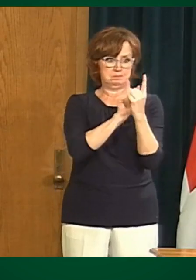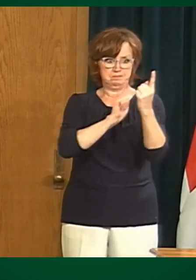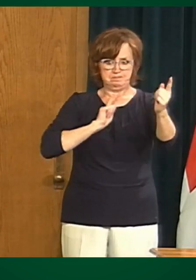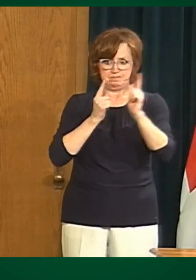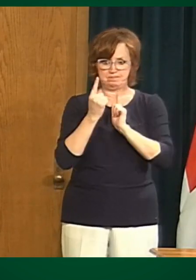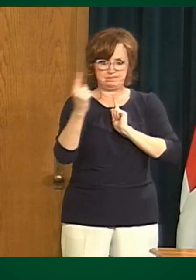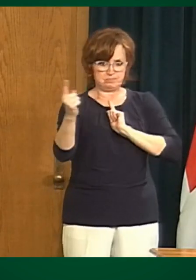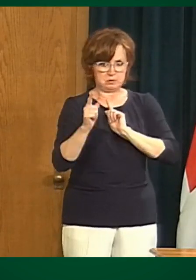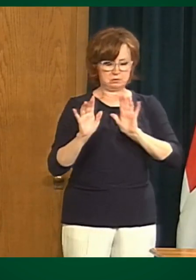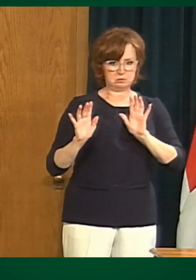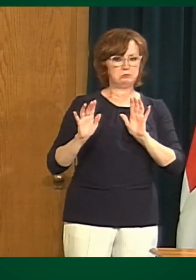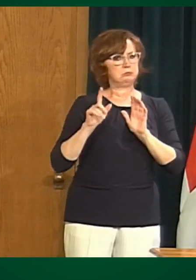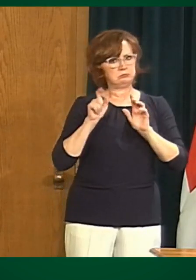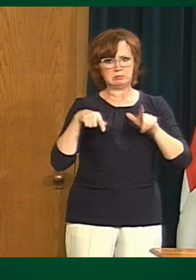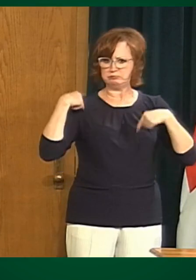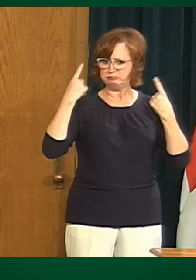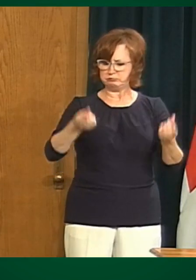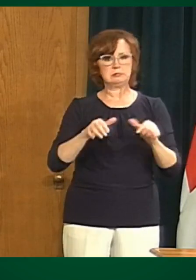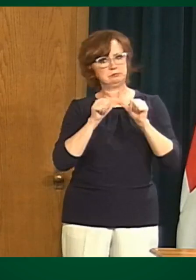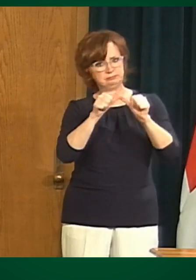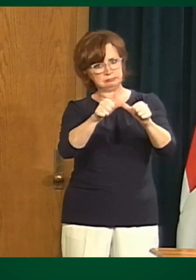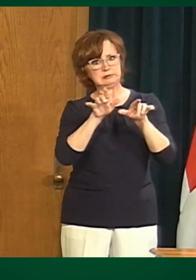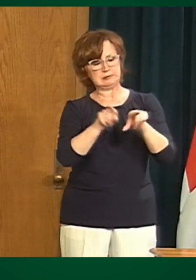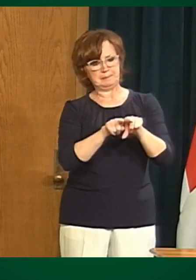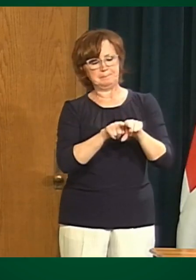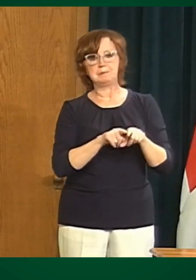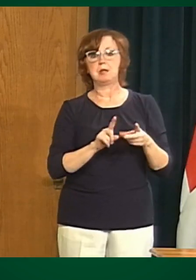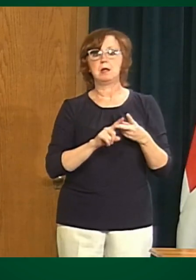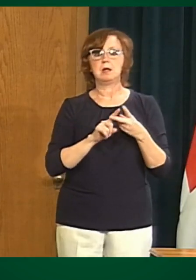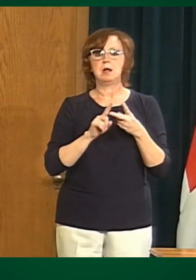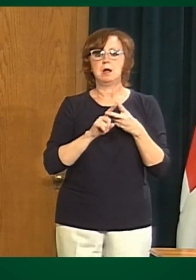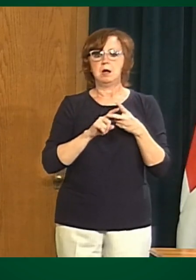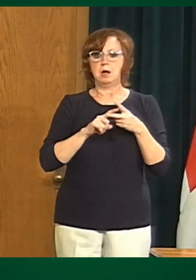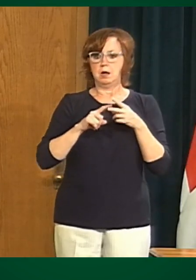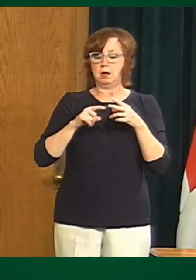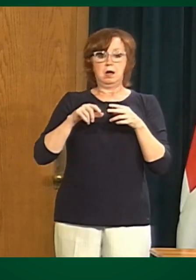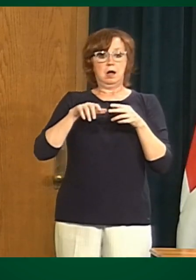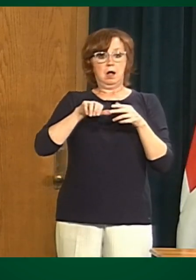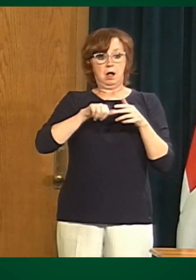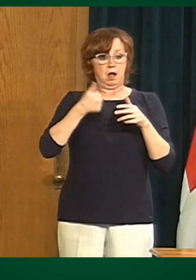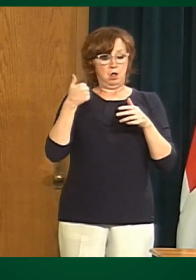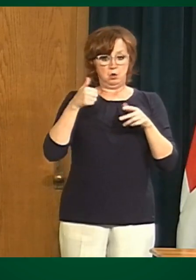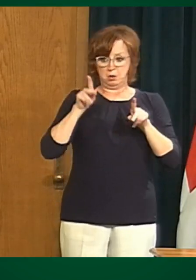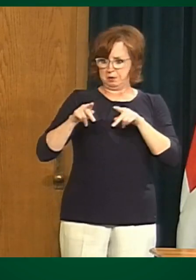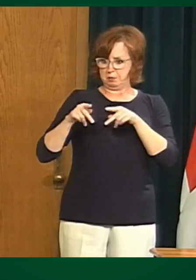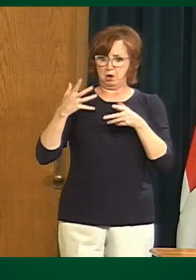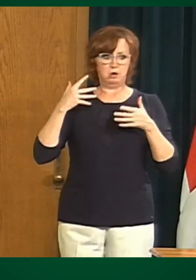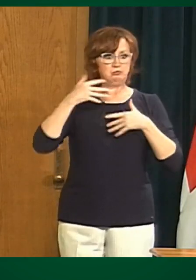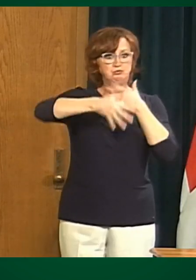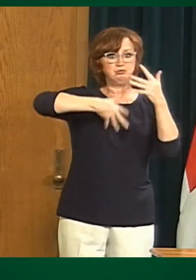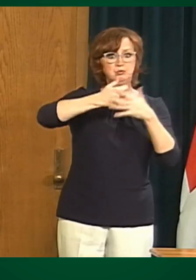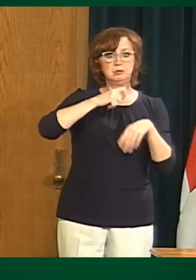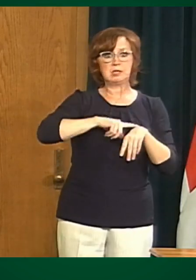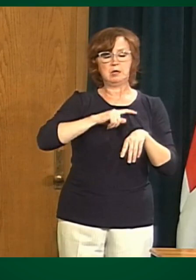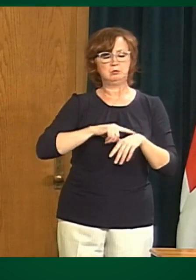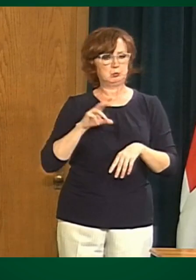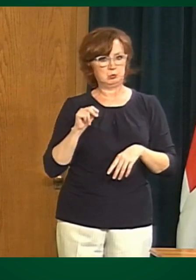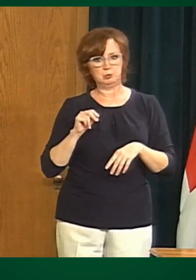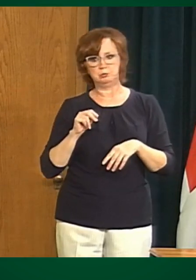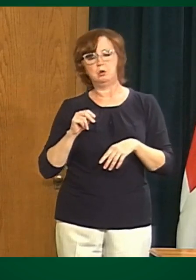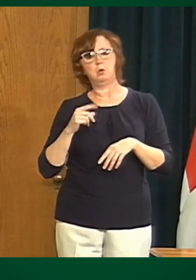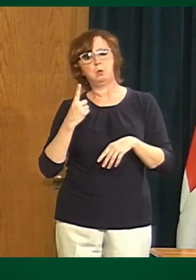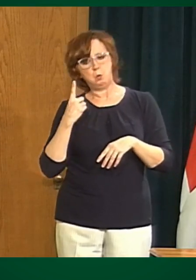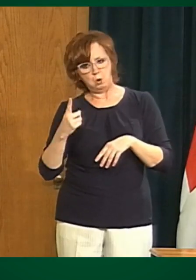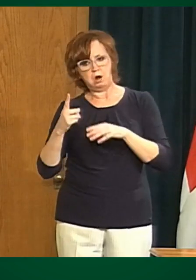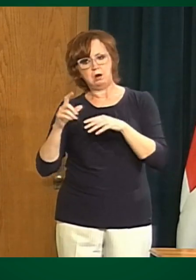must continue to limit our social interactions with people outside of our household to possibly one or maybe two other households. None